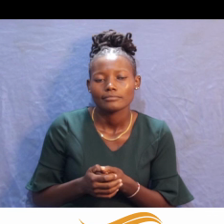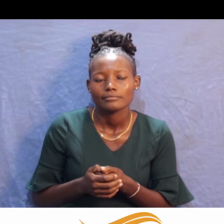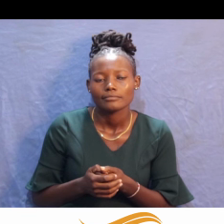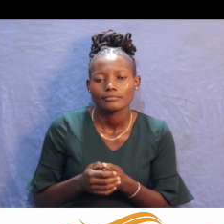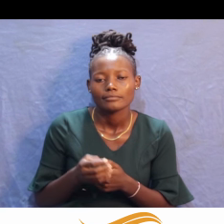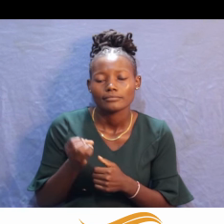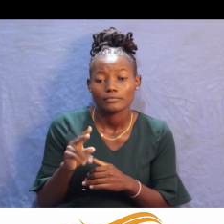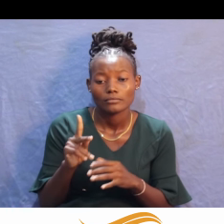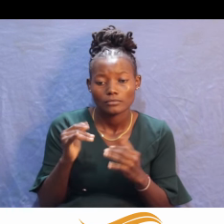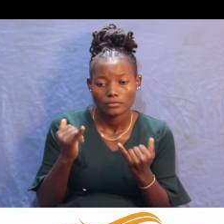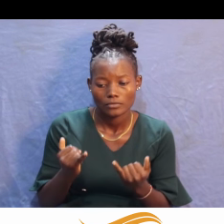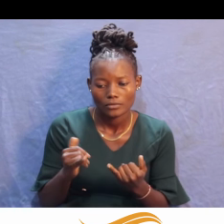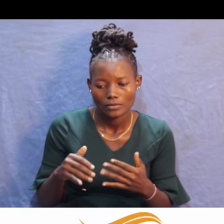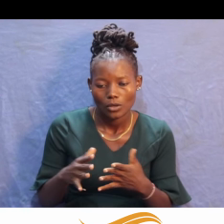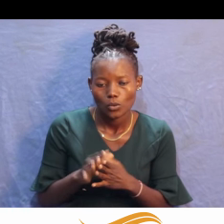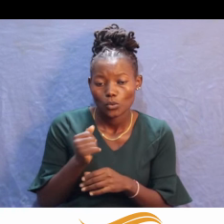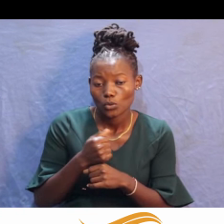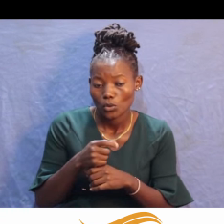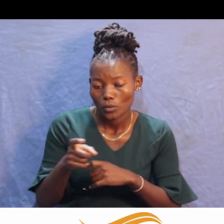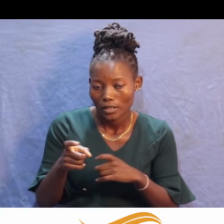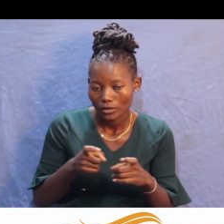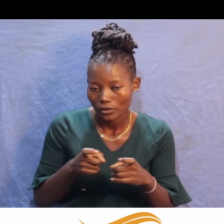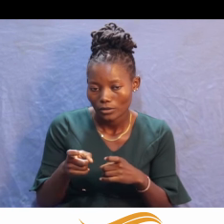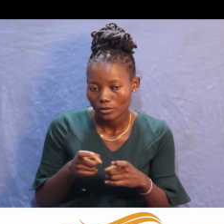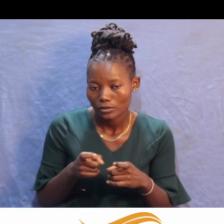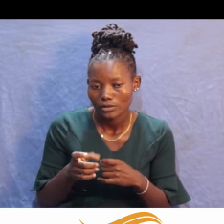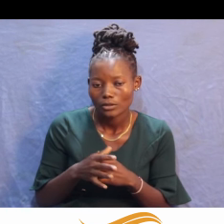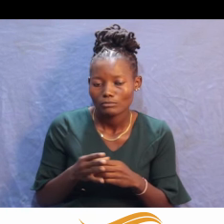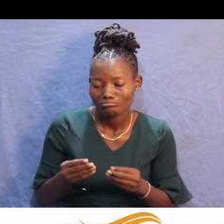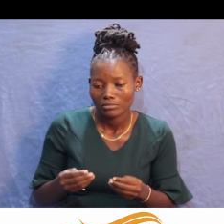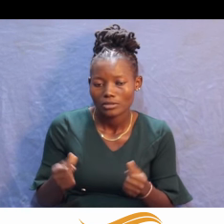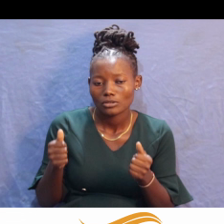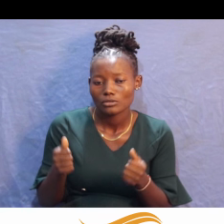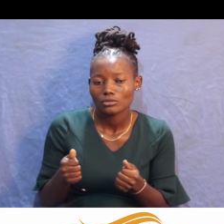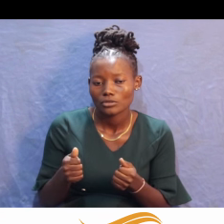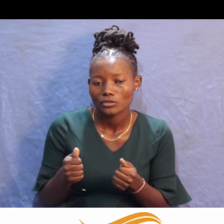So the weight control is really a simple solution.